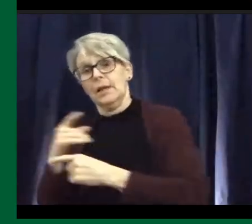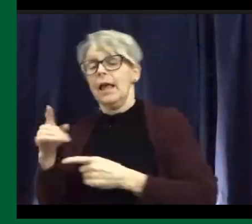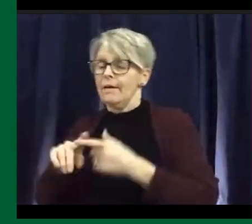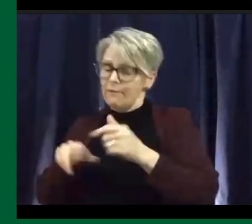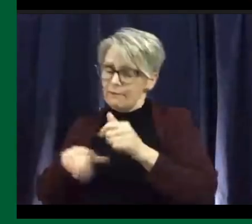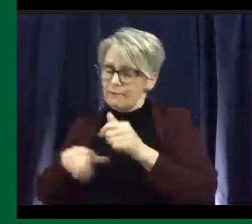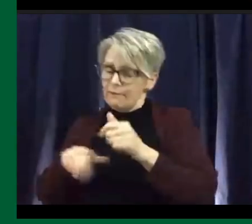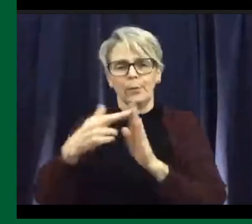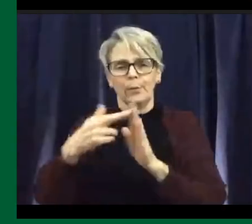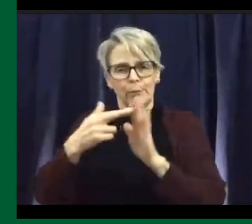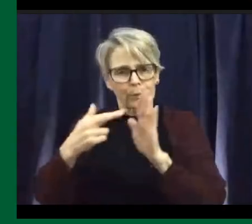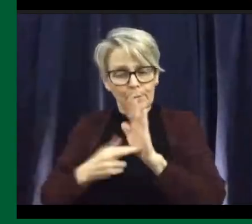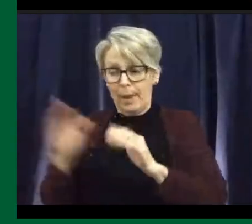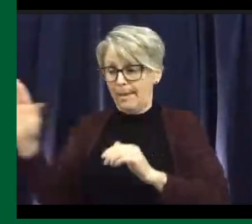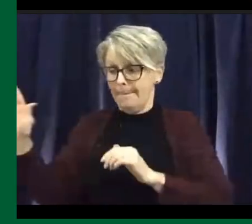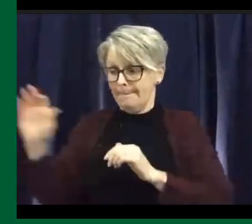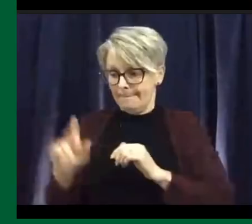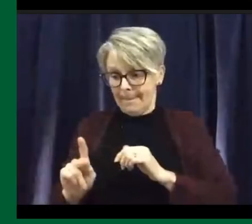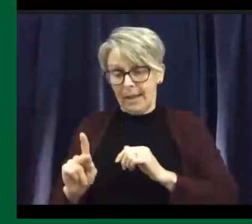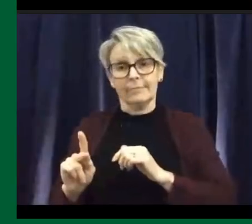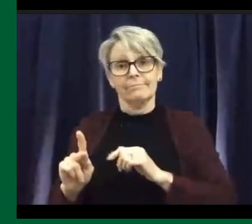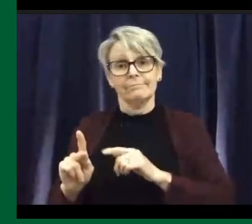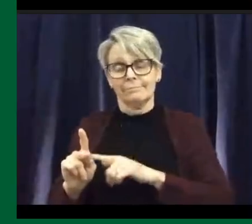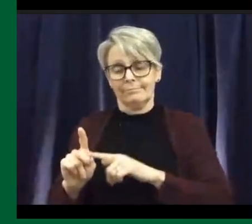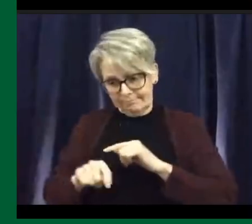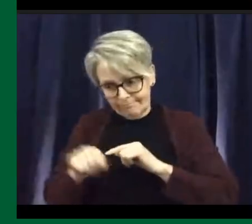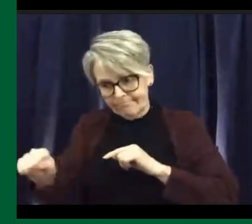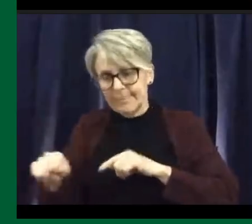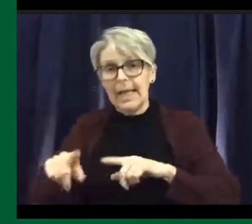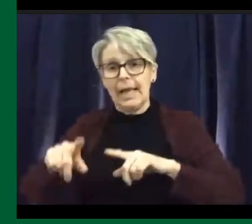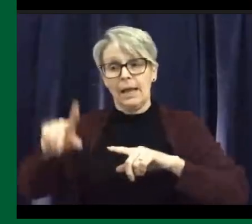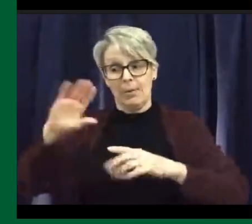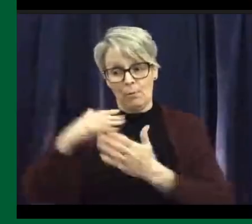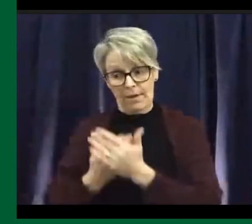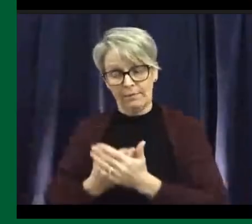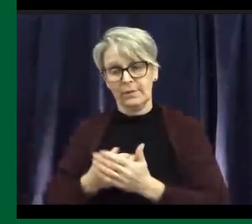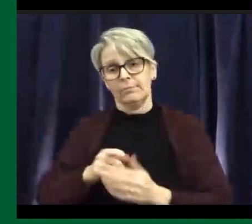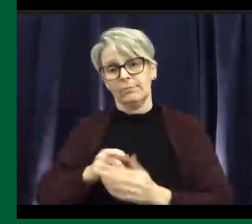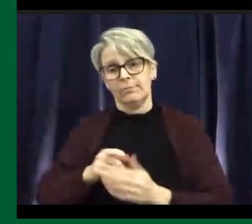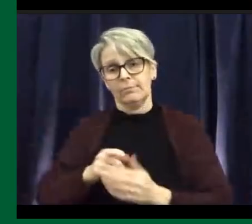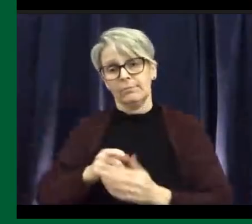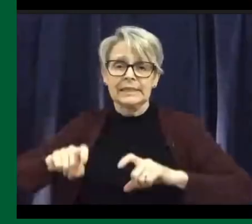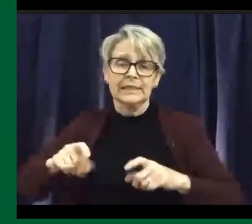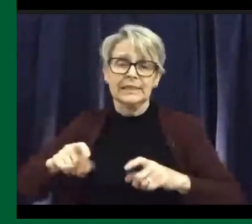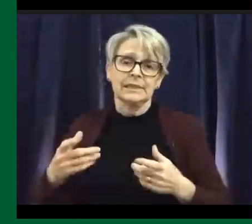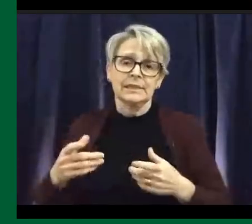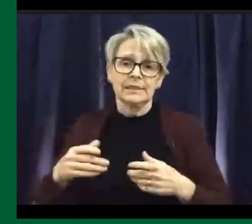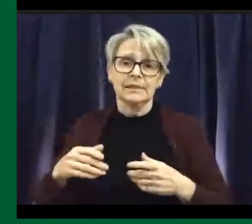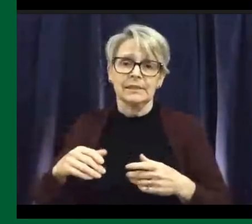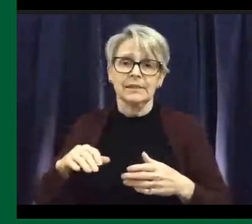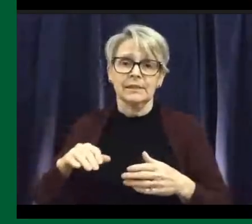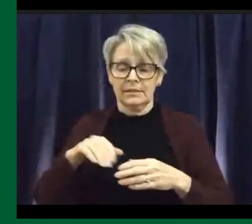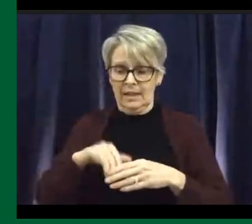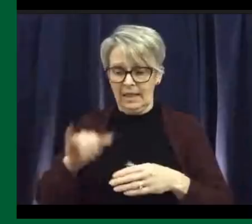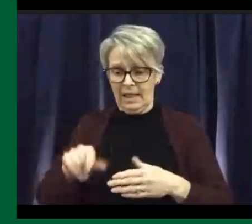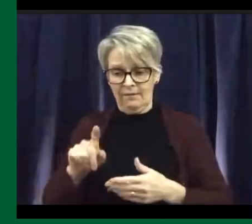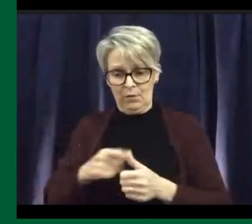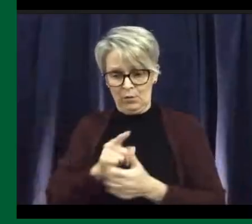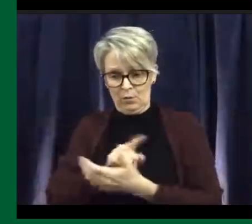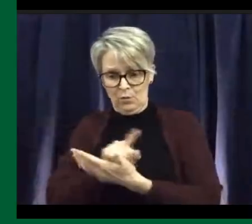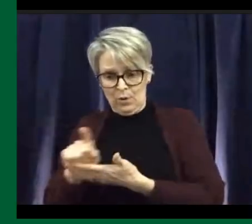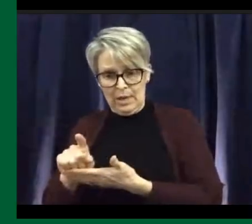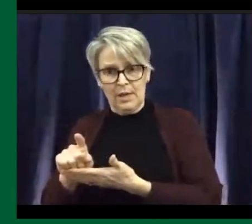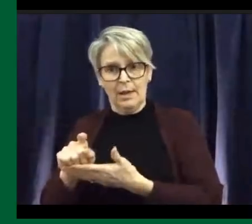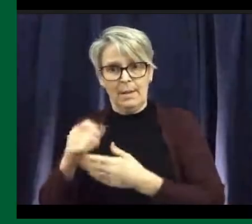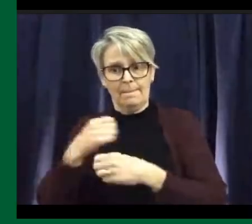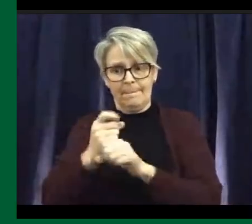measures. When you come back, consider getting tested on coming back, and in a week or so, it'll make sure that it'll reassure